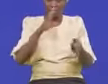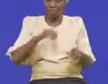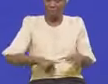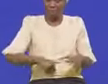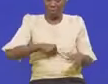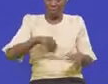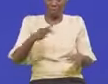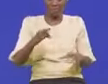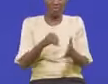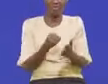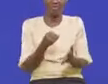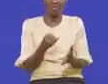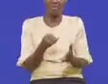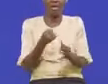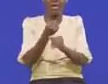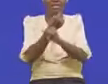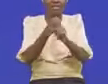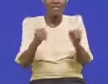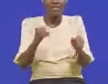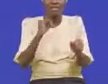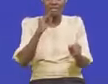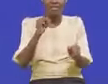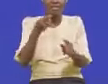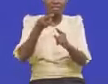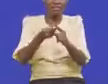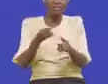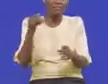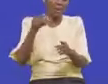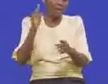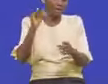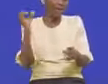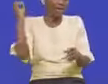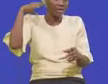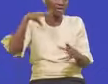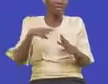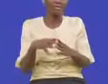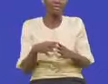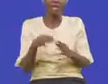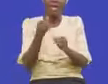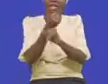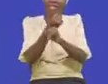Matia ƒo adegbe o. Ɖeɖe kpɔkpɔ ɖe ame nuveve me wòtso.